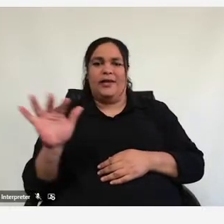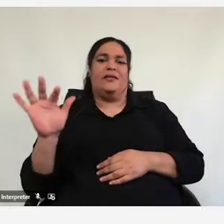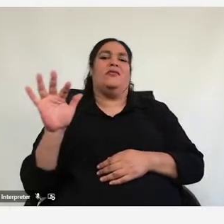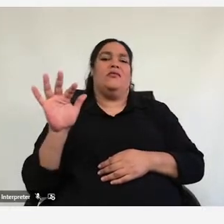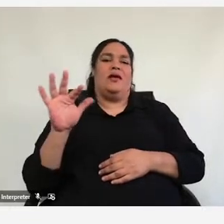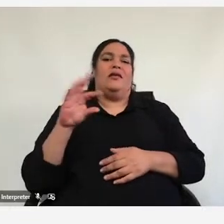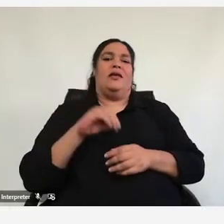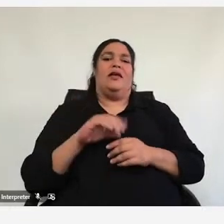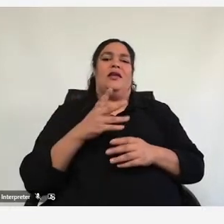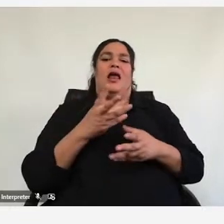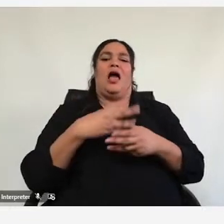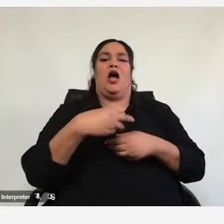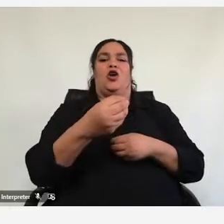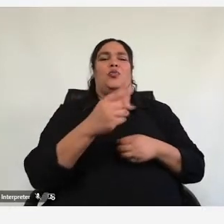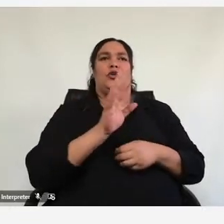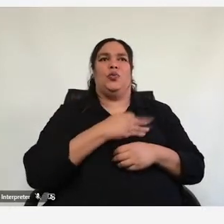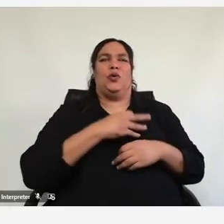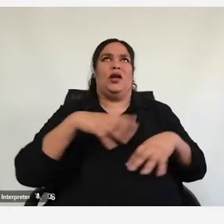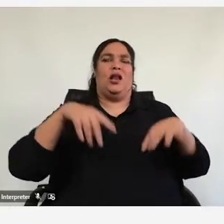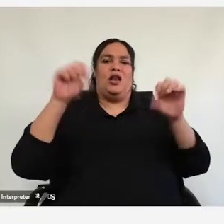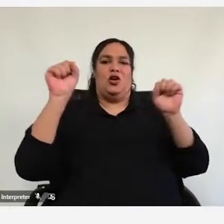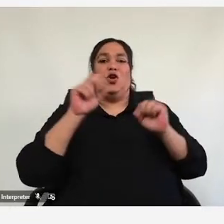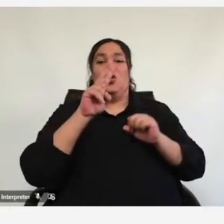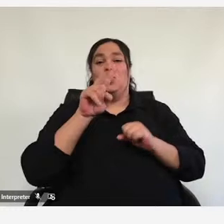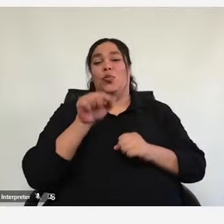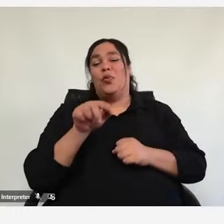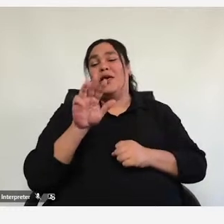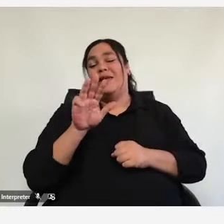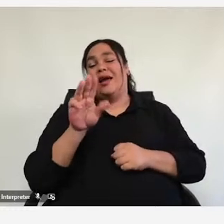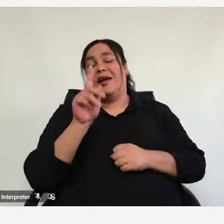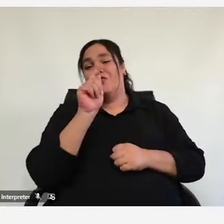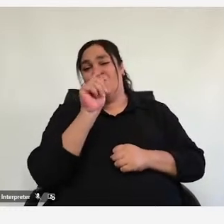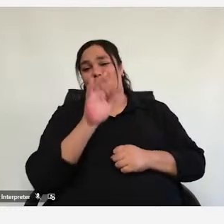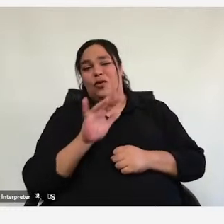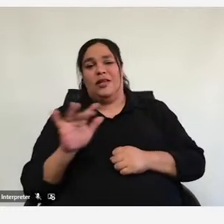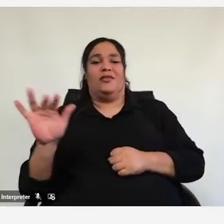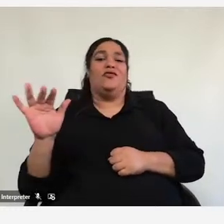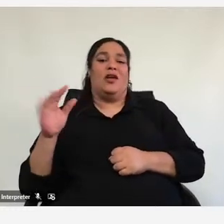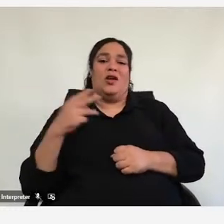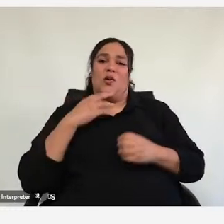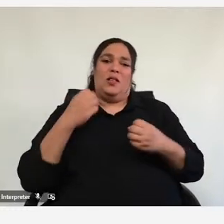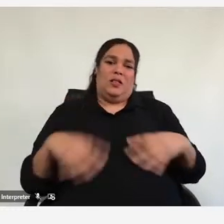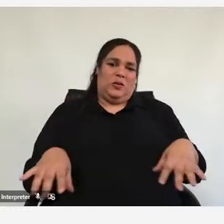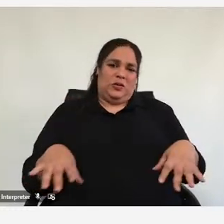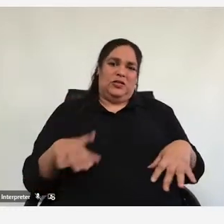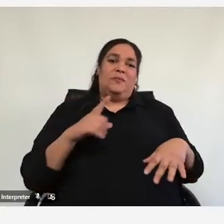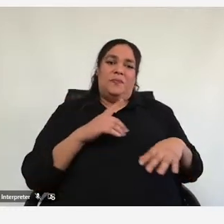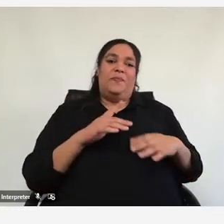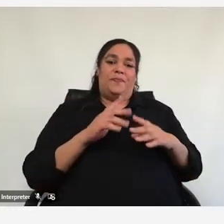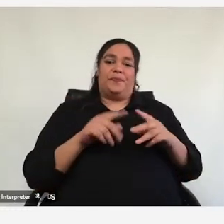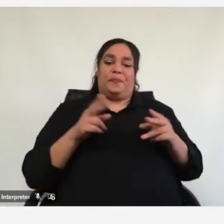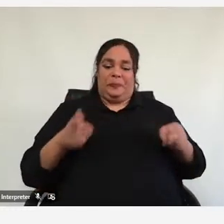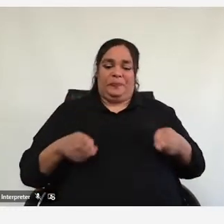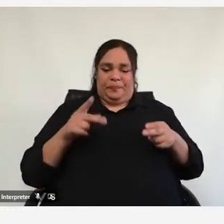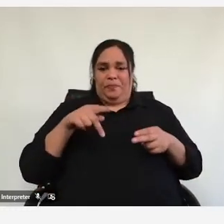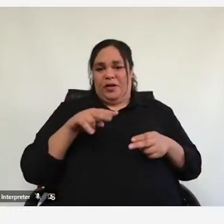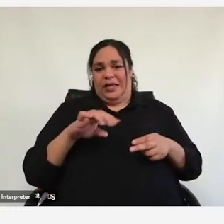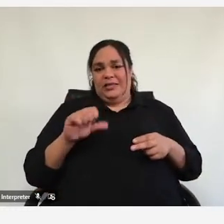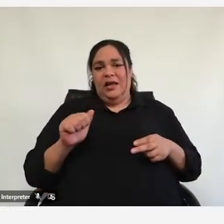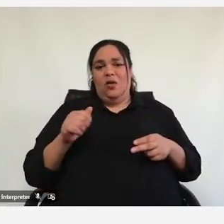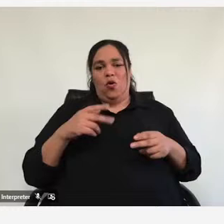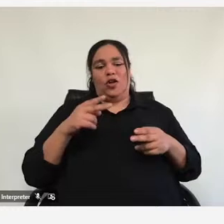in output due to load shedding, 2.9 trillion rand. Prasa, when audit, uncovered